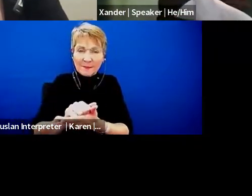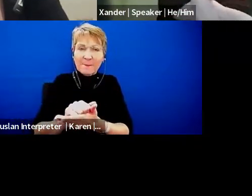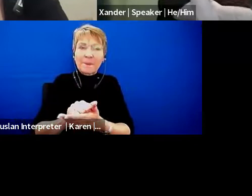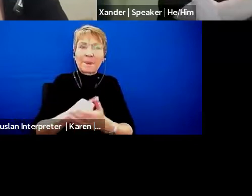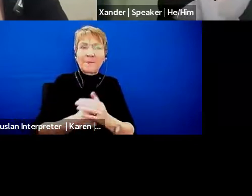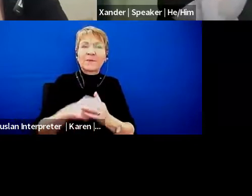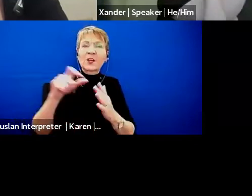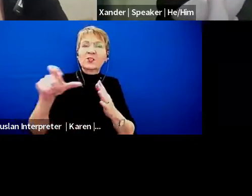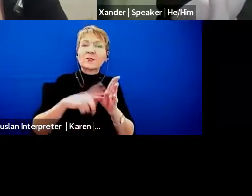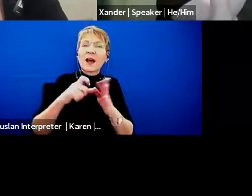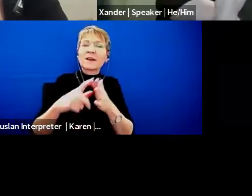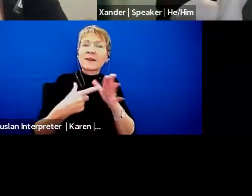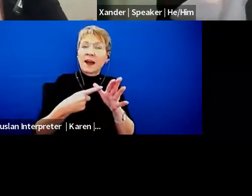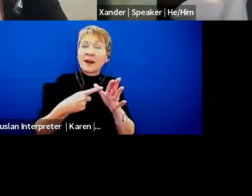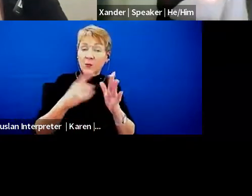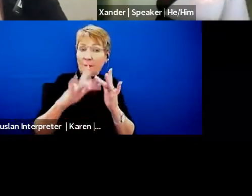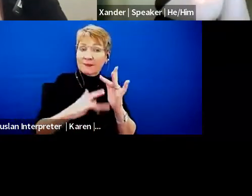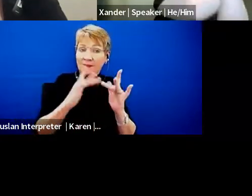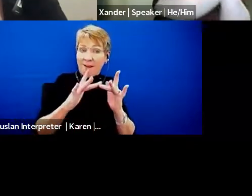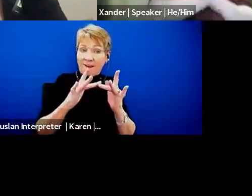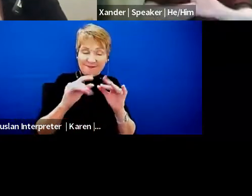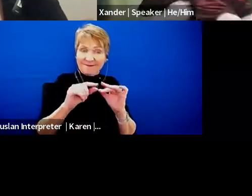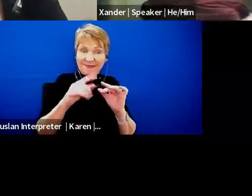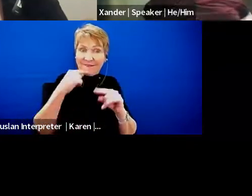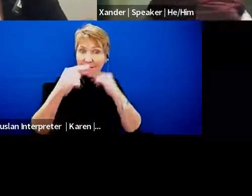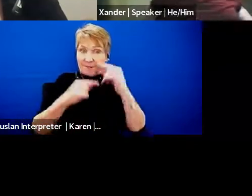is how you might locate an advocate in your area.